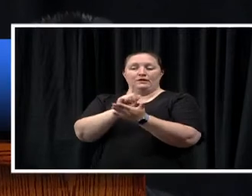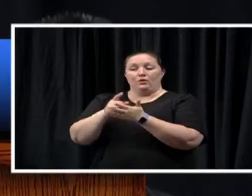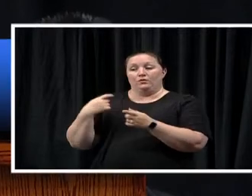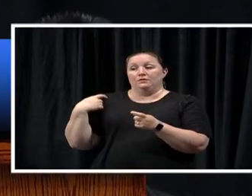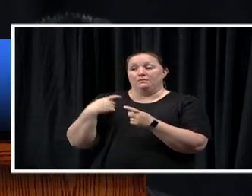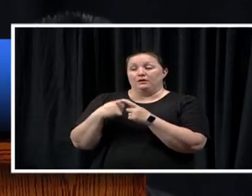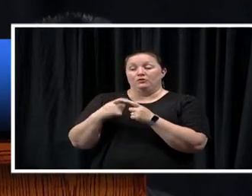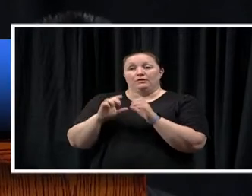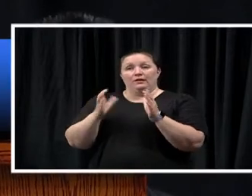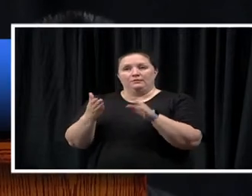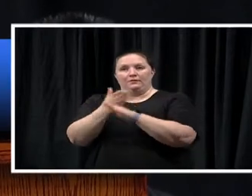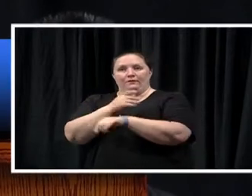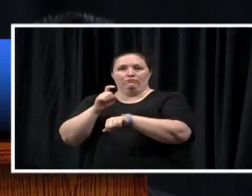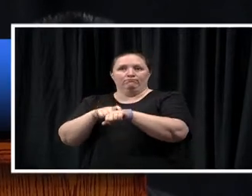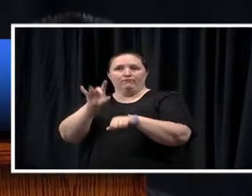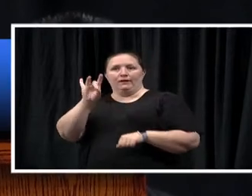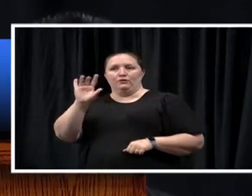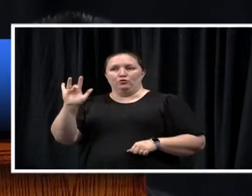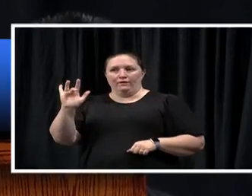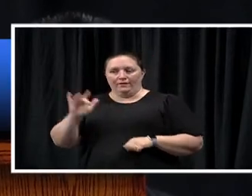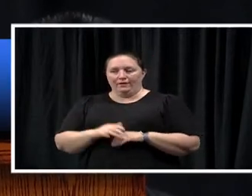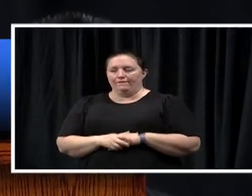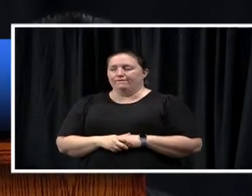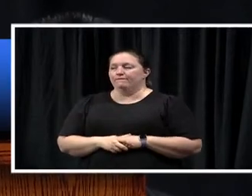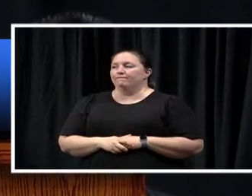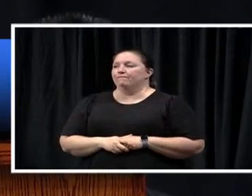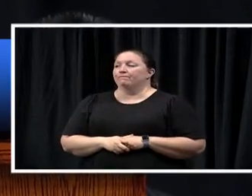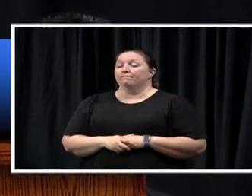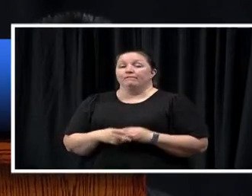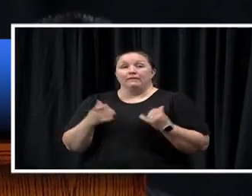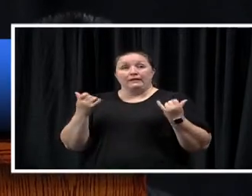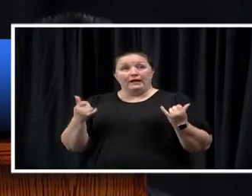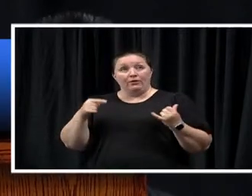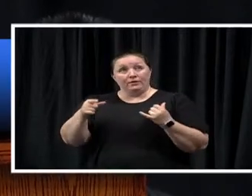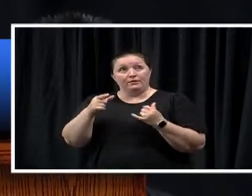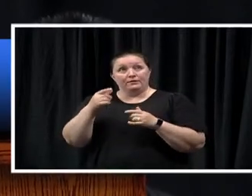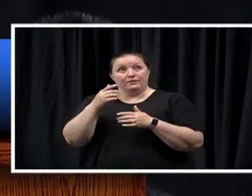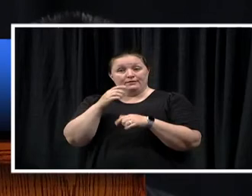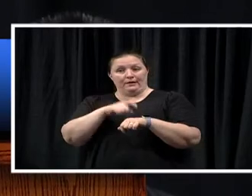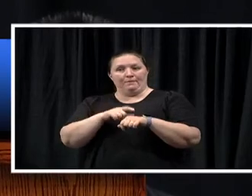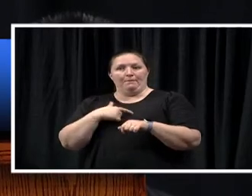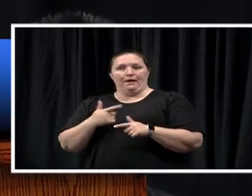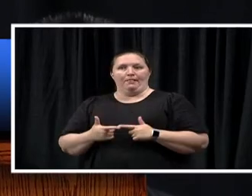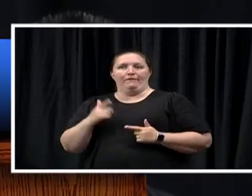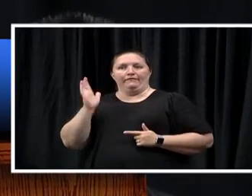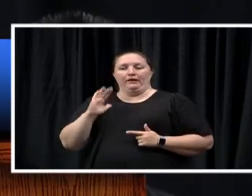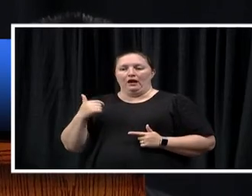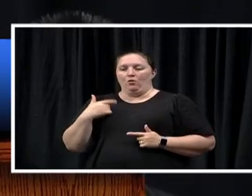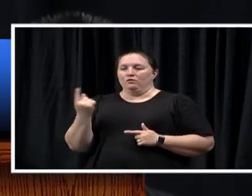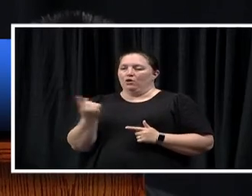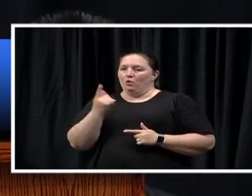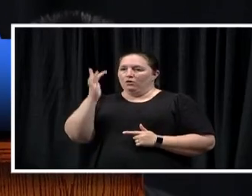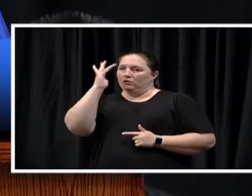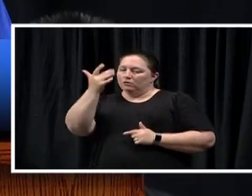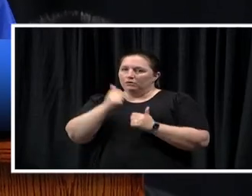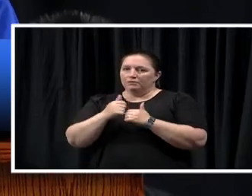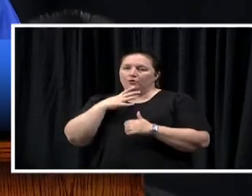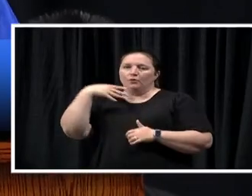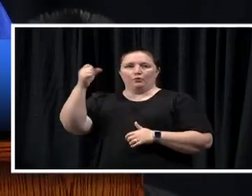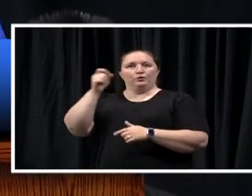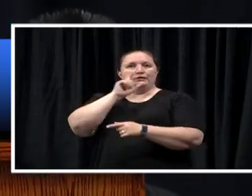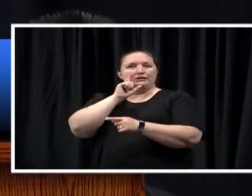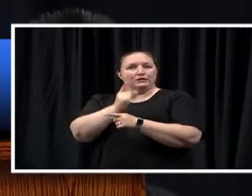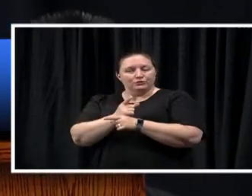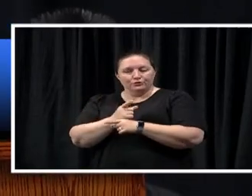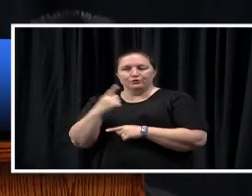the clock hit 8:25. At this point in my life, I lived in a constant state of annoyance with my older sister, who